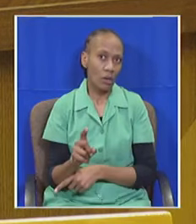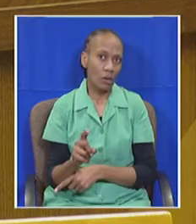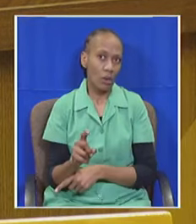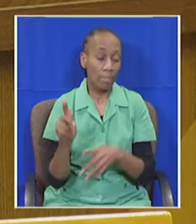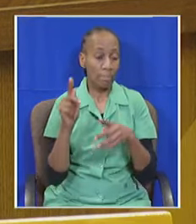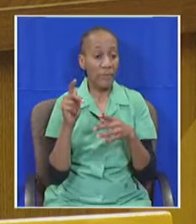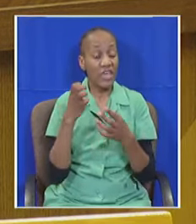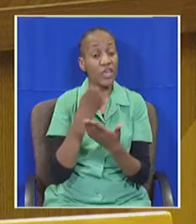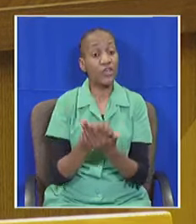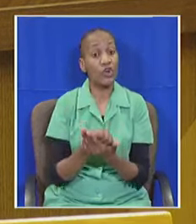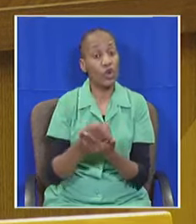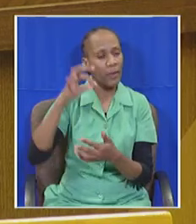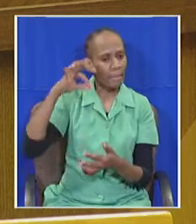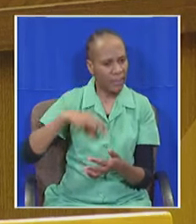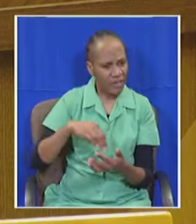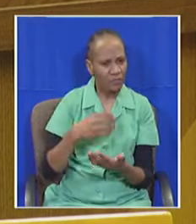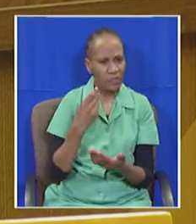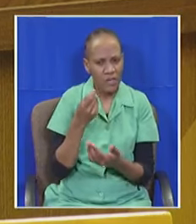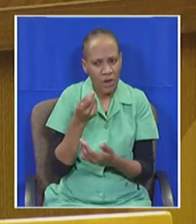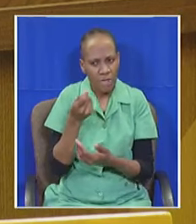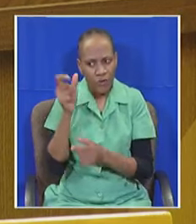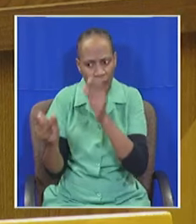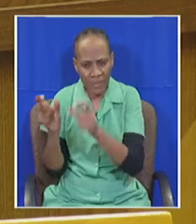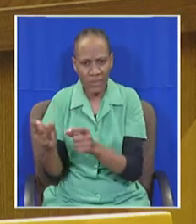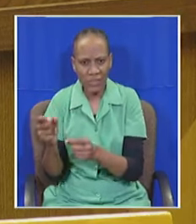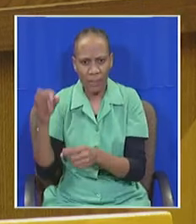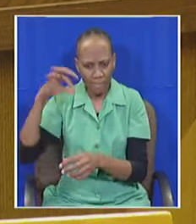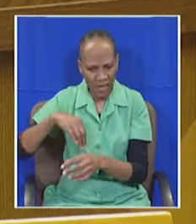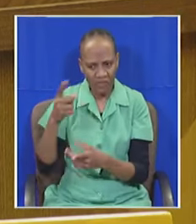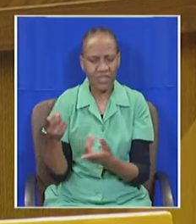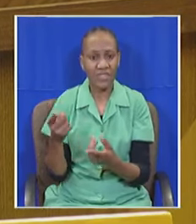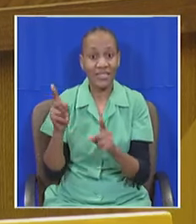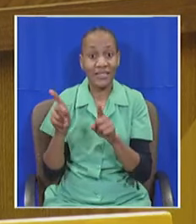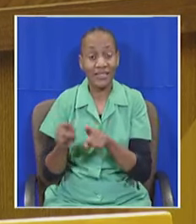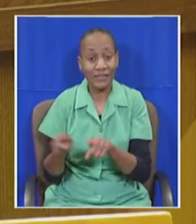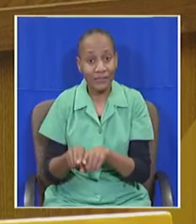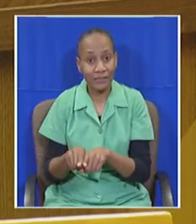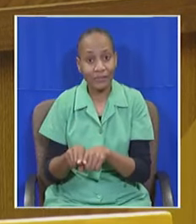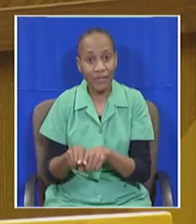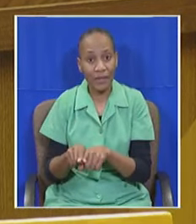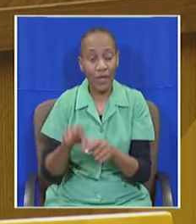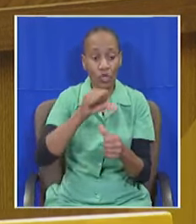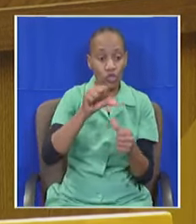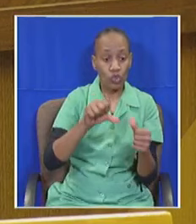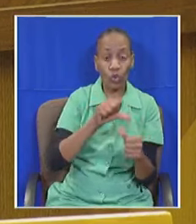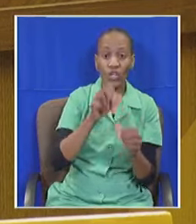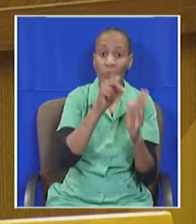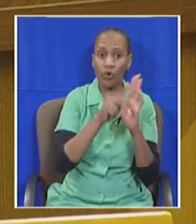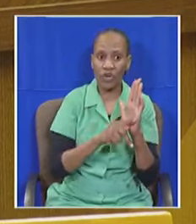prioritization of economic benefits for few multinational corporations over societal